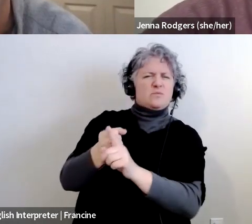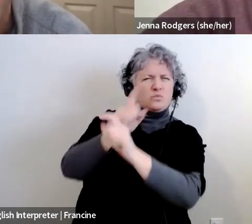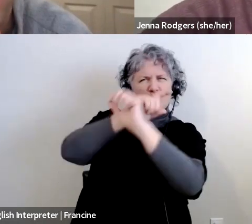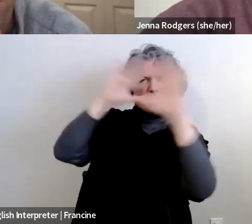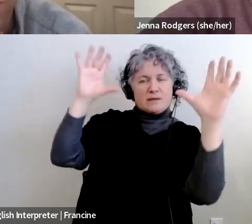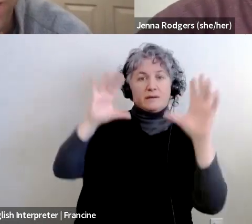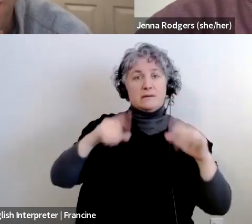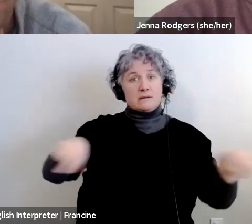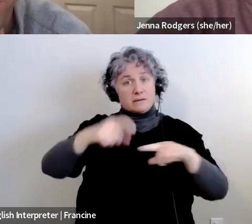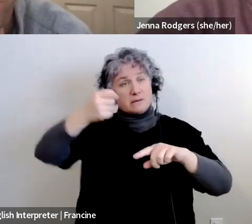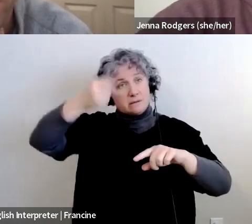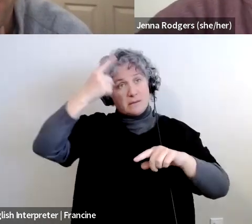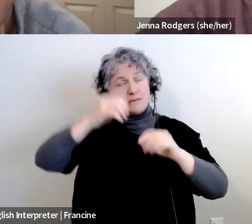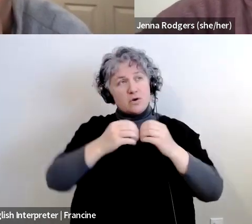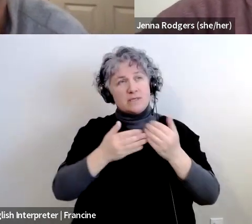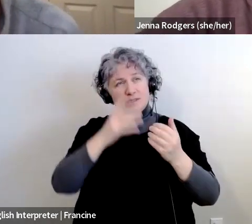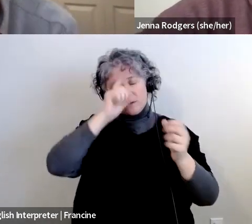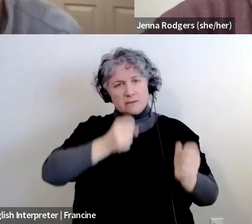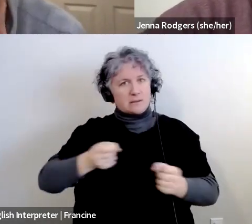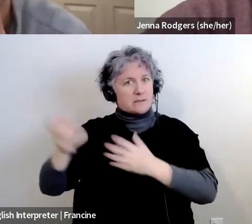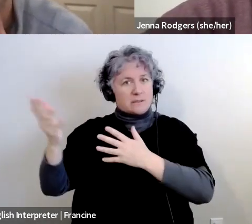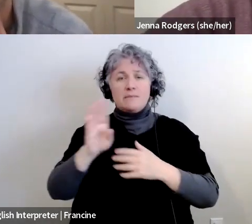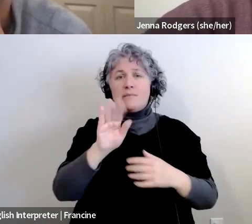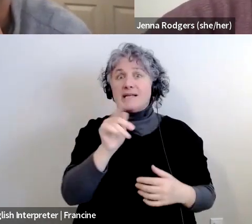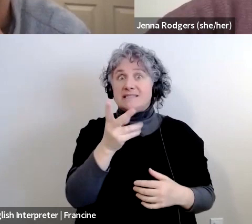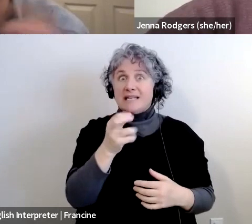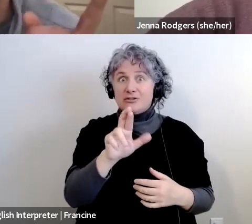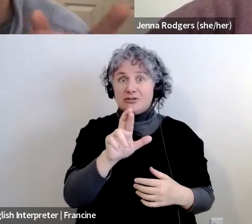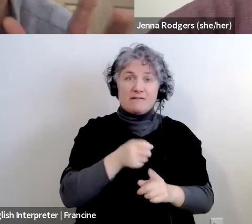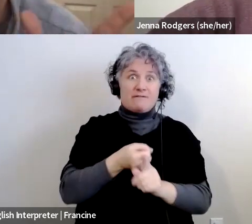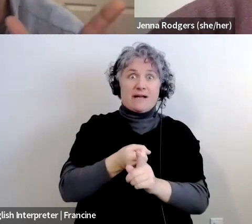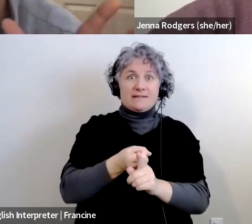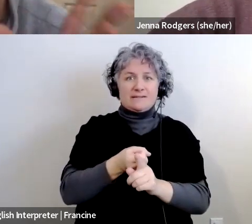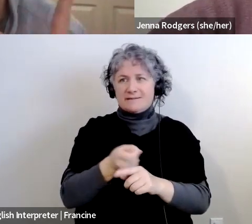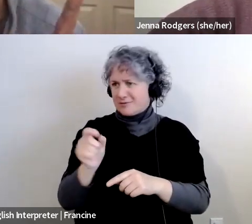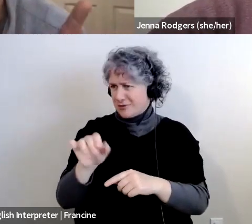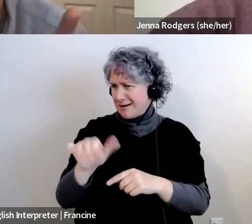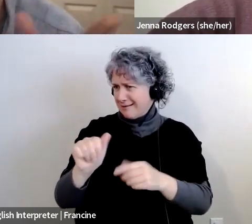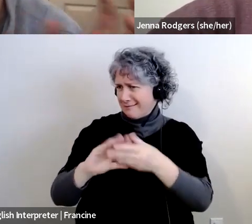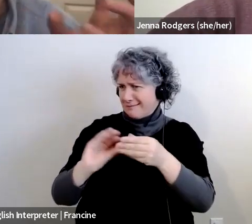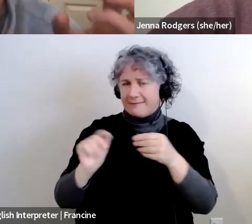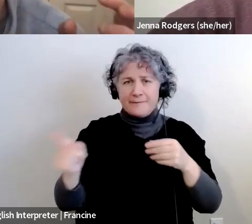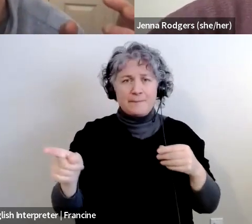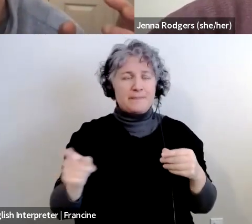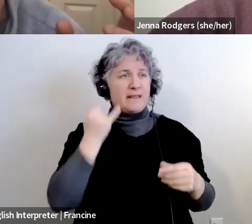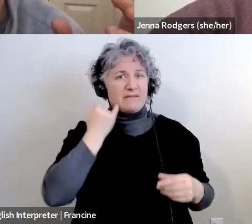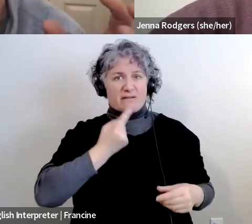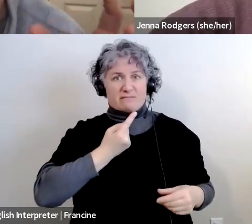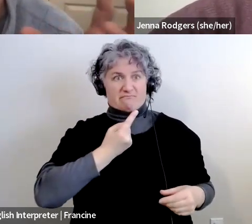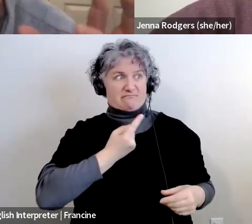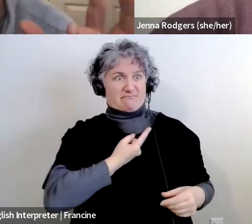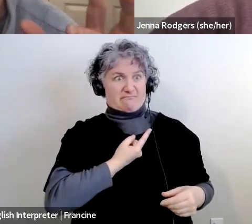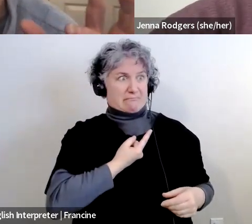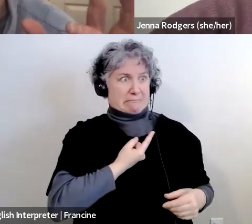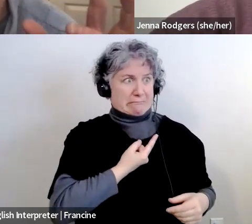understand it, it's much easier to overcome. So the bystander effect, as Jenna said, when you're the only person around an event that happens, people